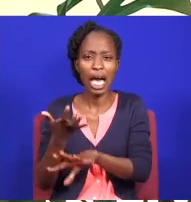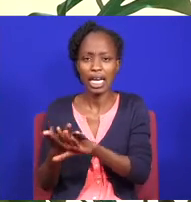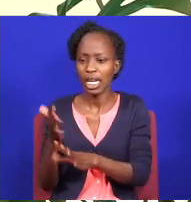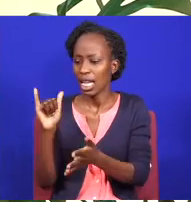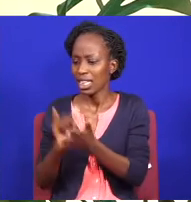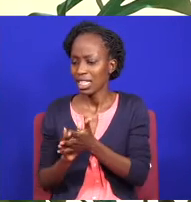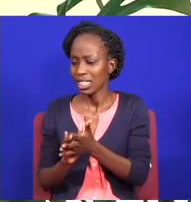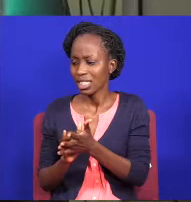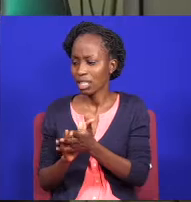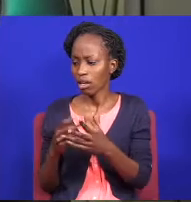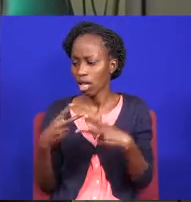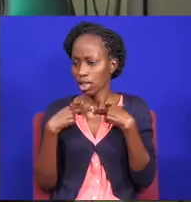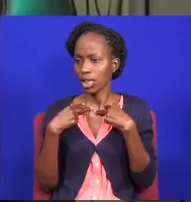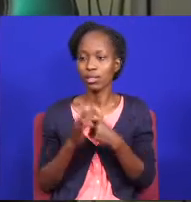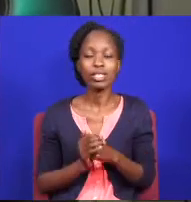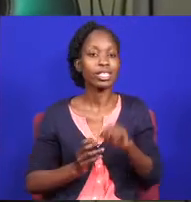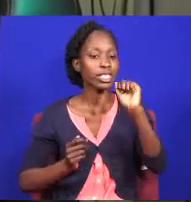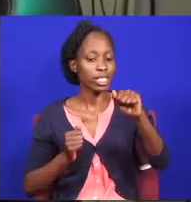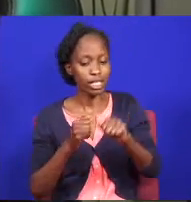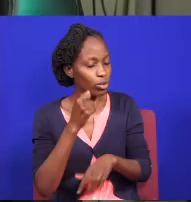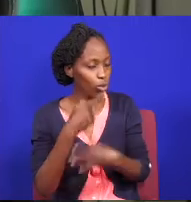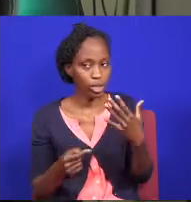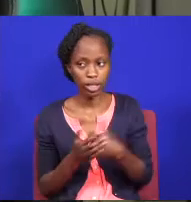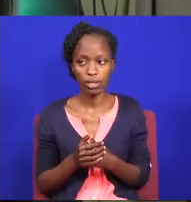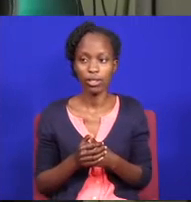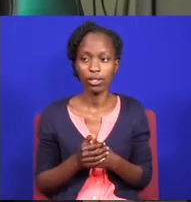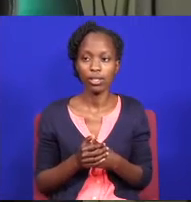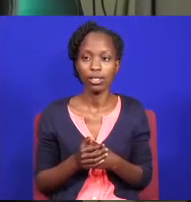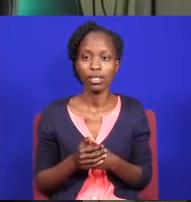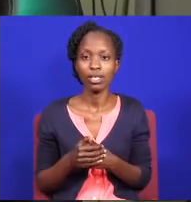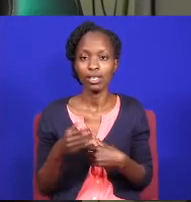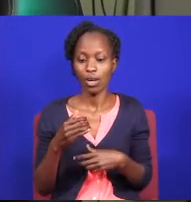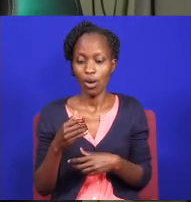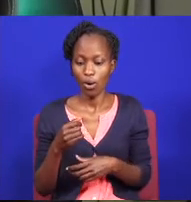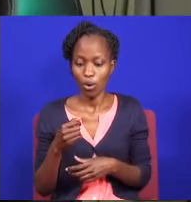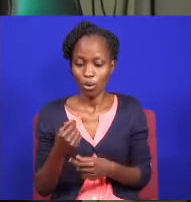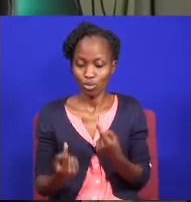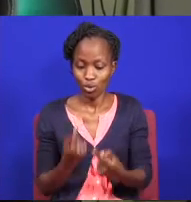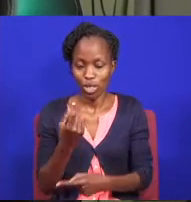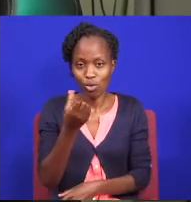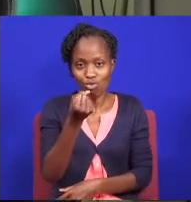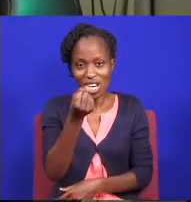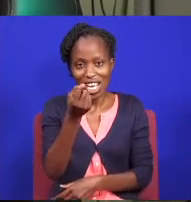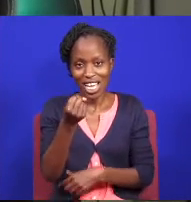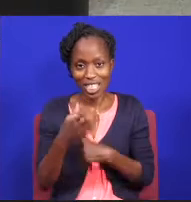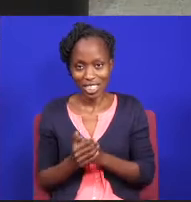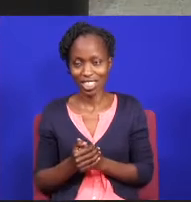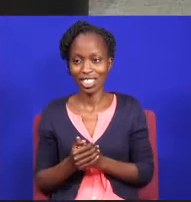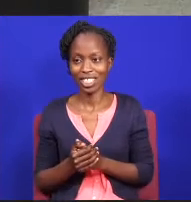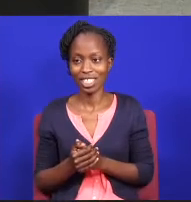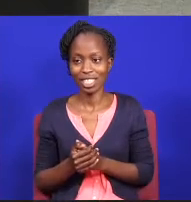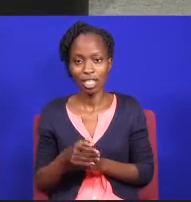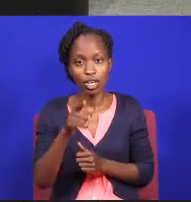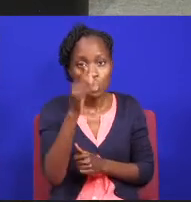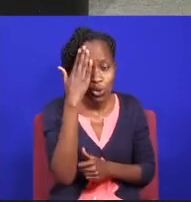do? Yes. What was it? Making ugali. Making ugali? Guys, do you know how